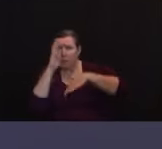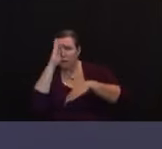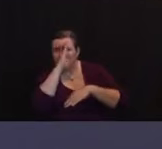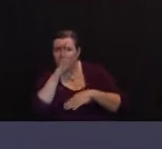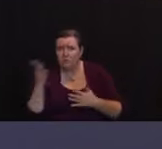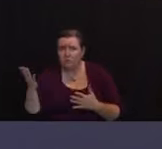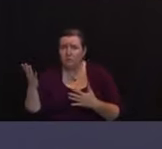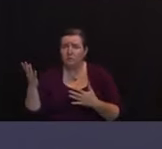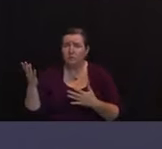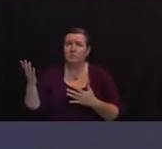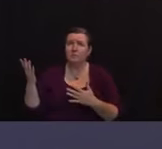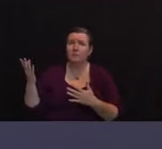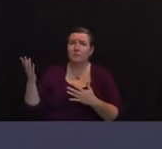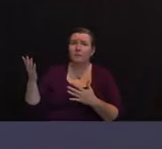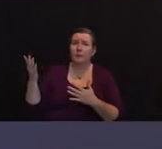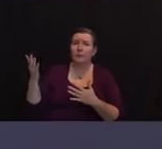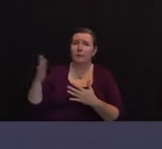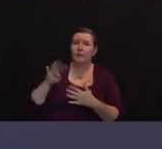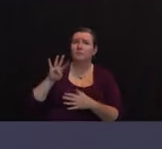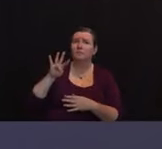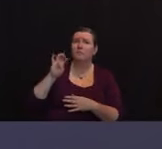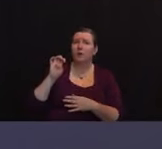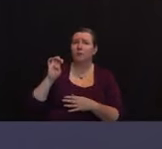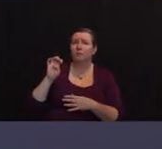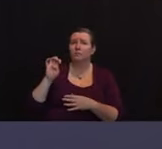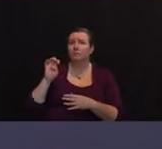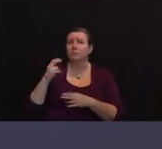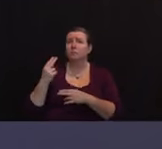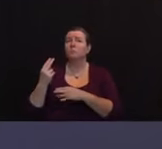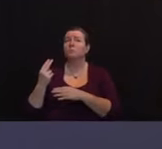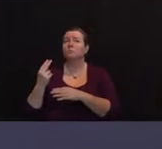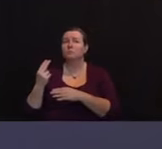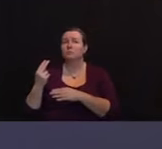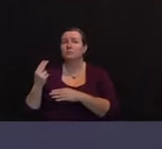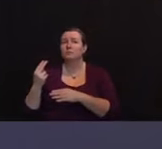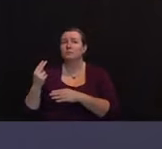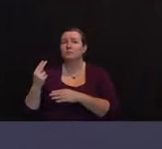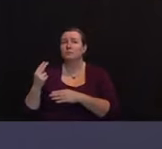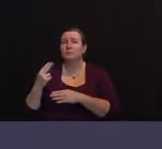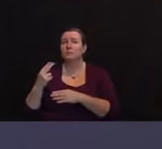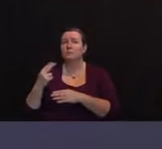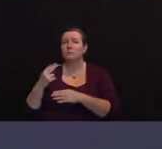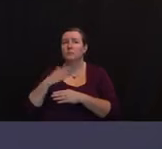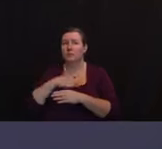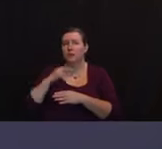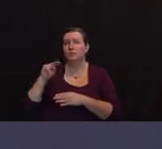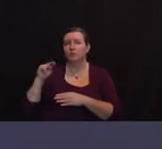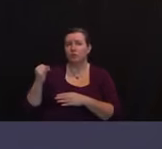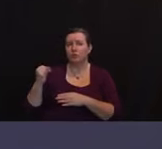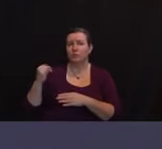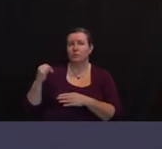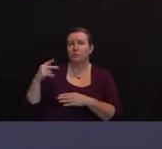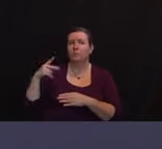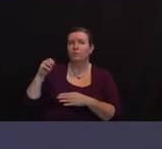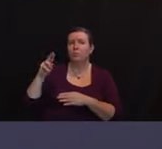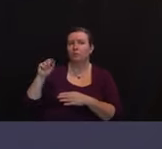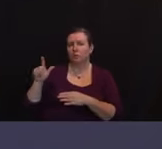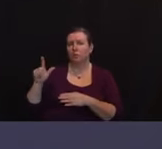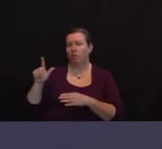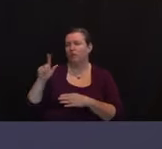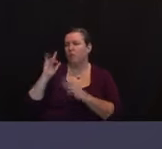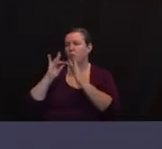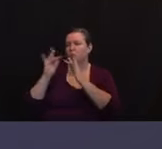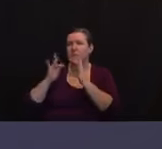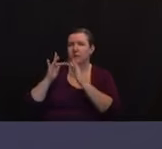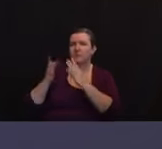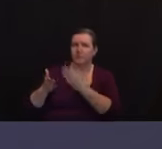New Jersey portal were hacked. How do you think people should view the state's vulnerability level after this? And what steps are being taken to address or fortify